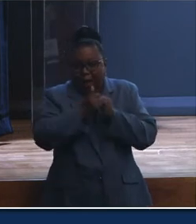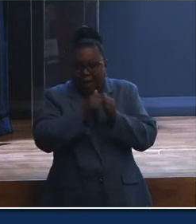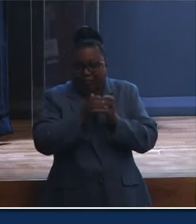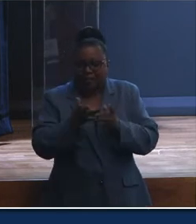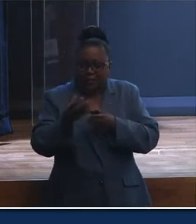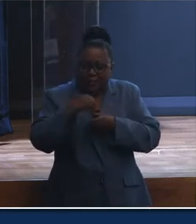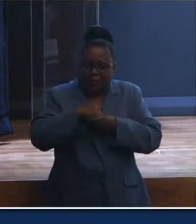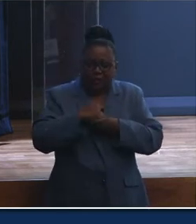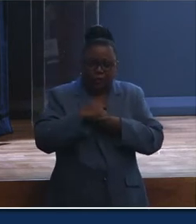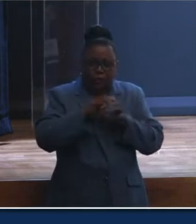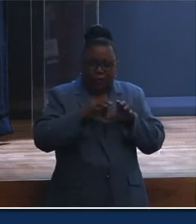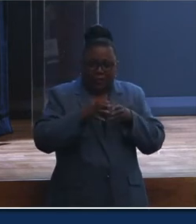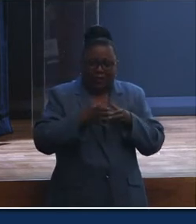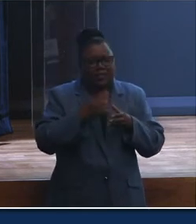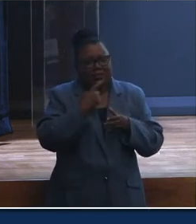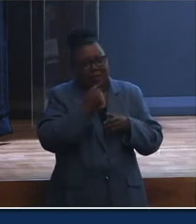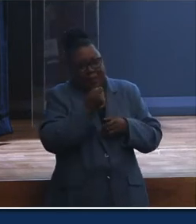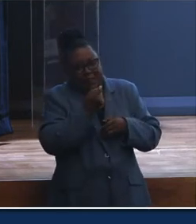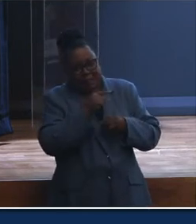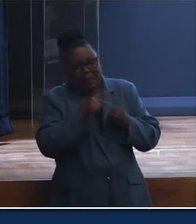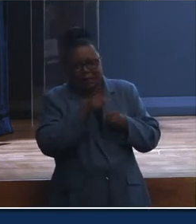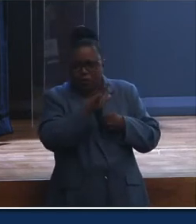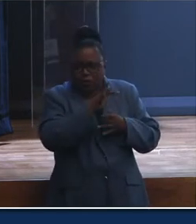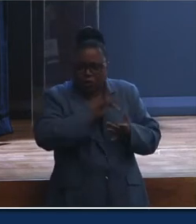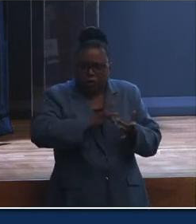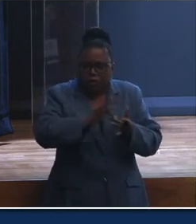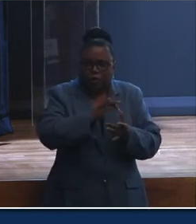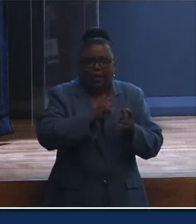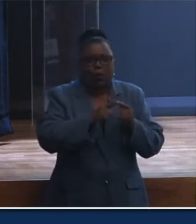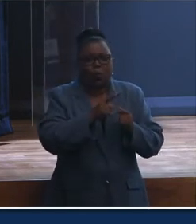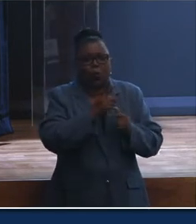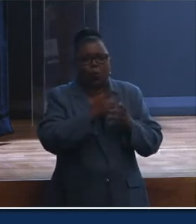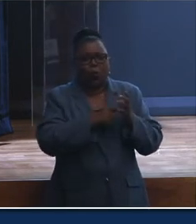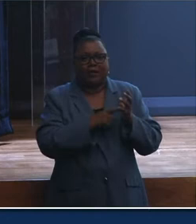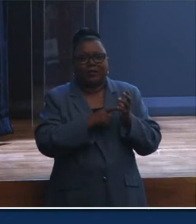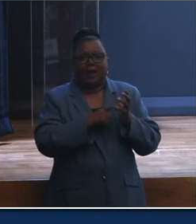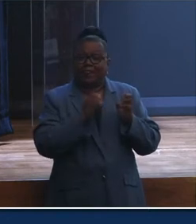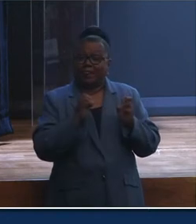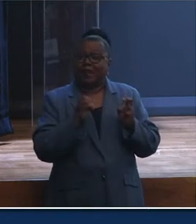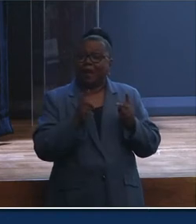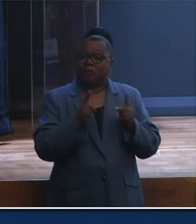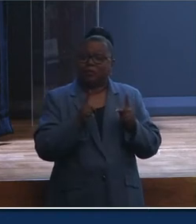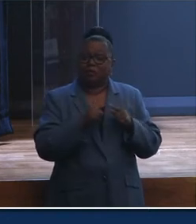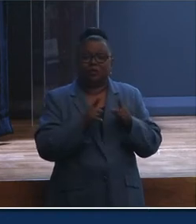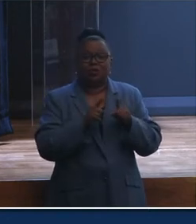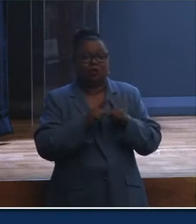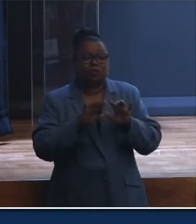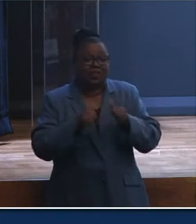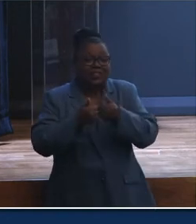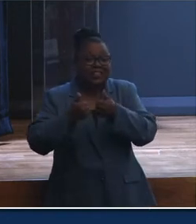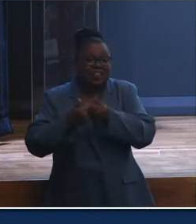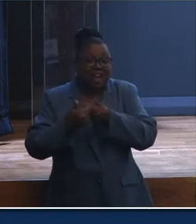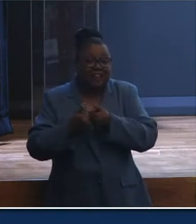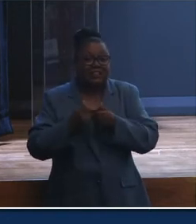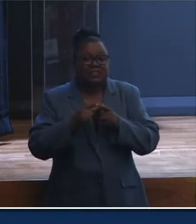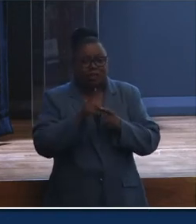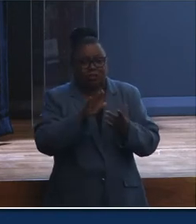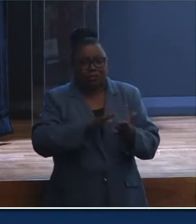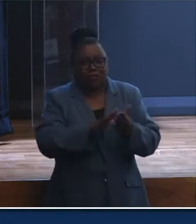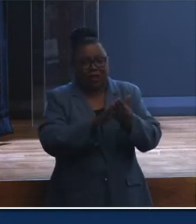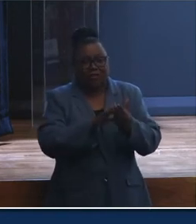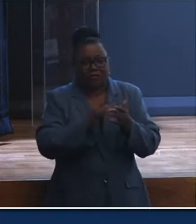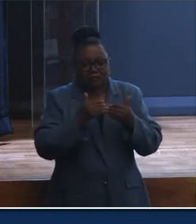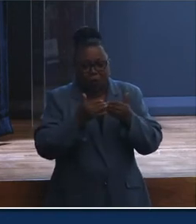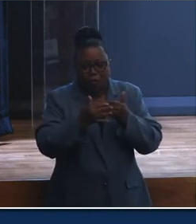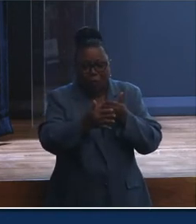are coming into the league. So tell us a little bit about your journey and what the opportunities, but also the challenges that you faced